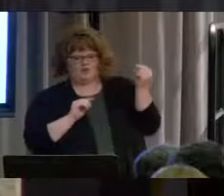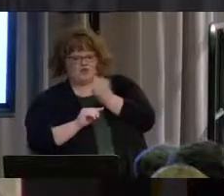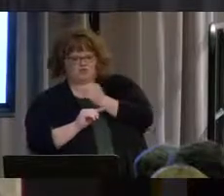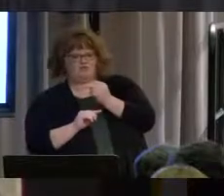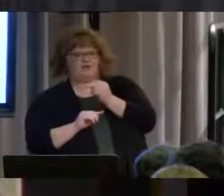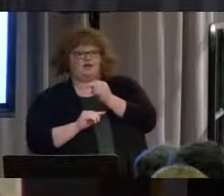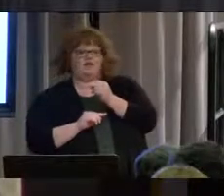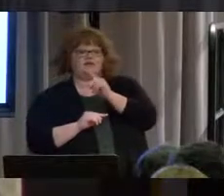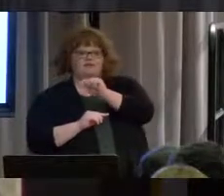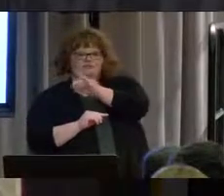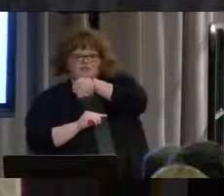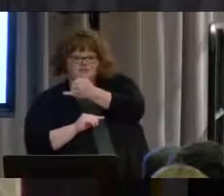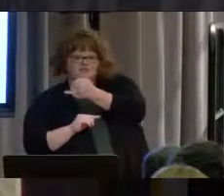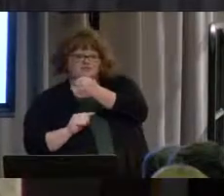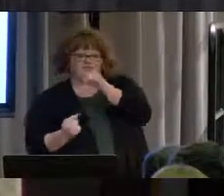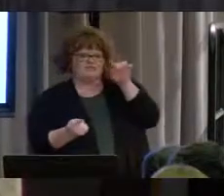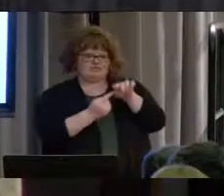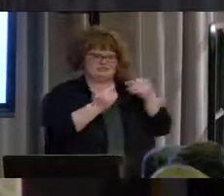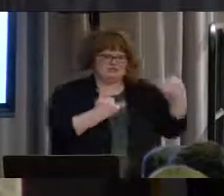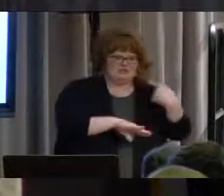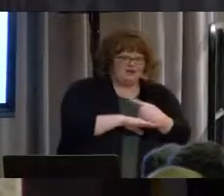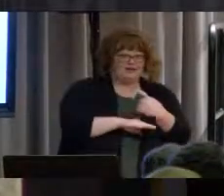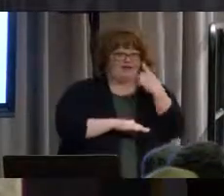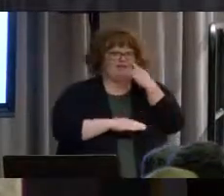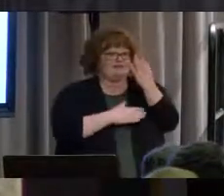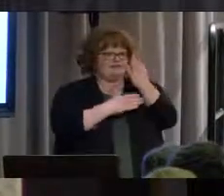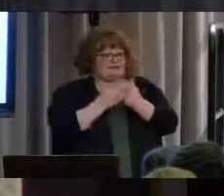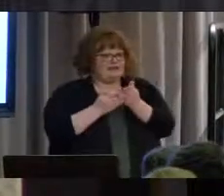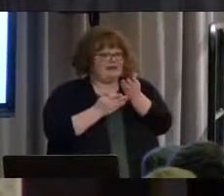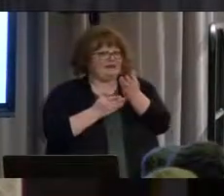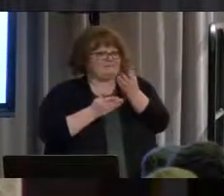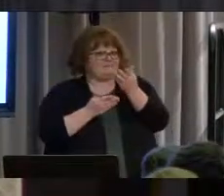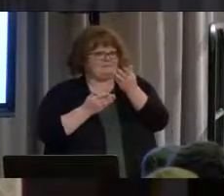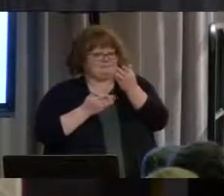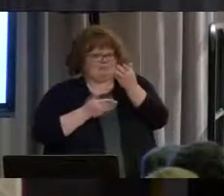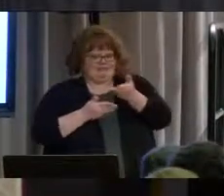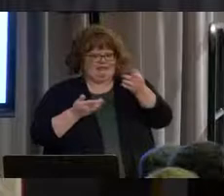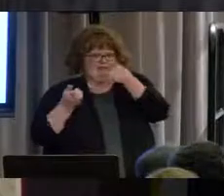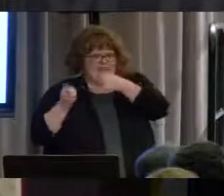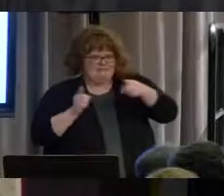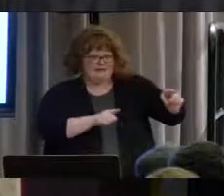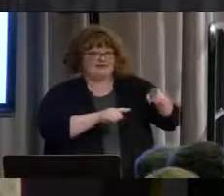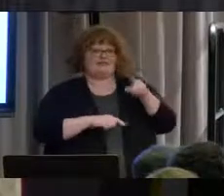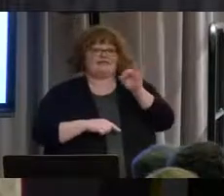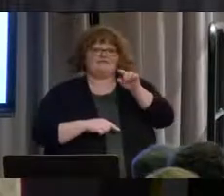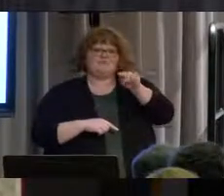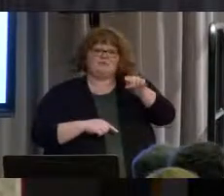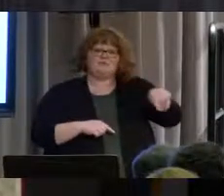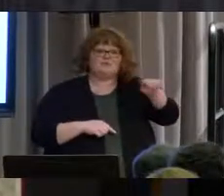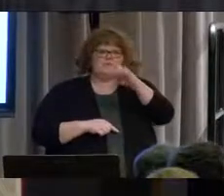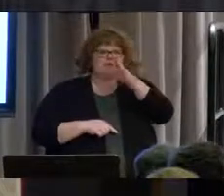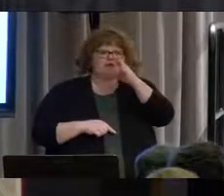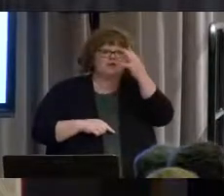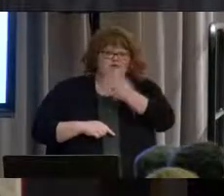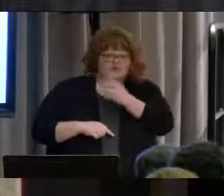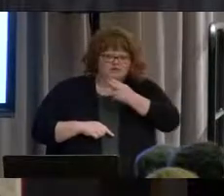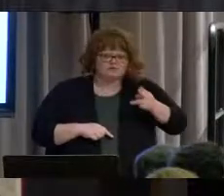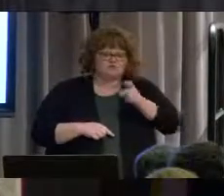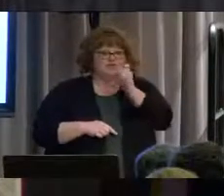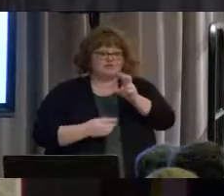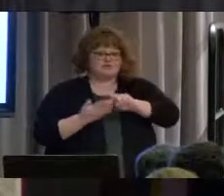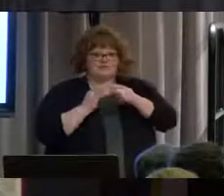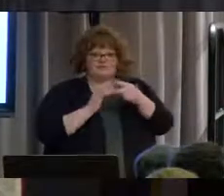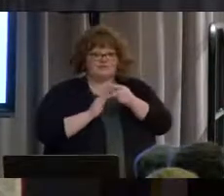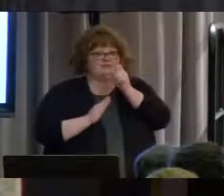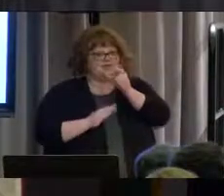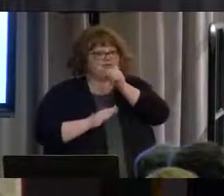some things happened in the meantime. But that was another lesson. Just because you're ignoring history doesn't mean it doesn't have